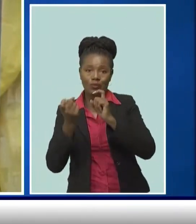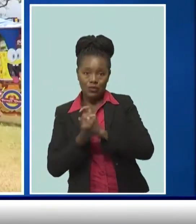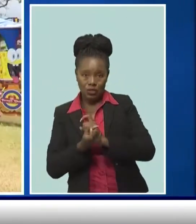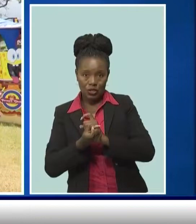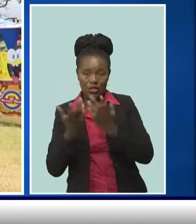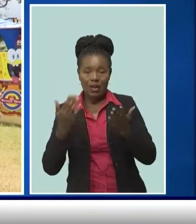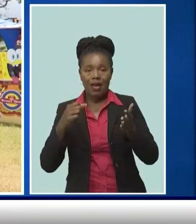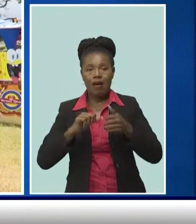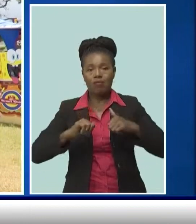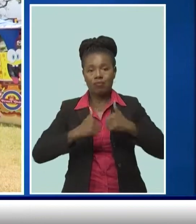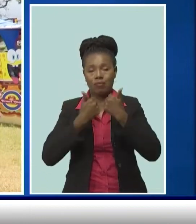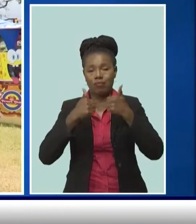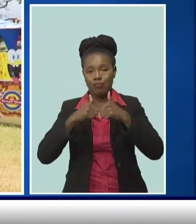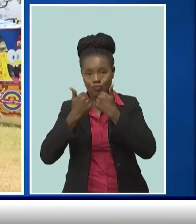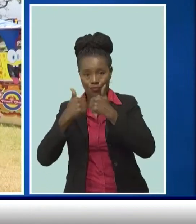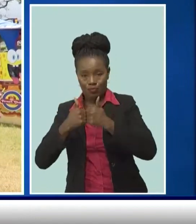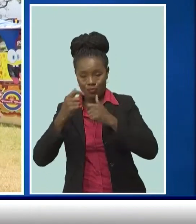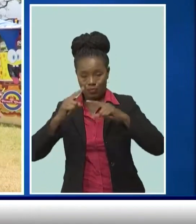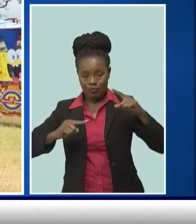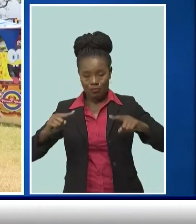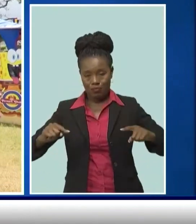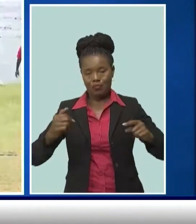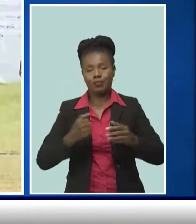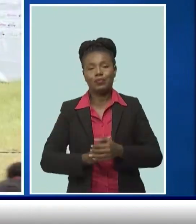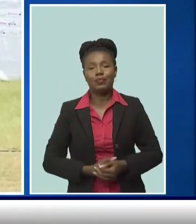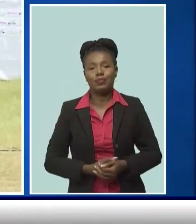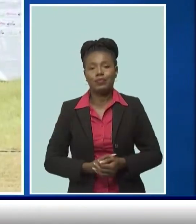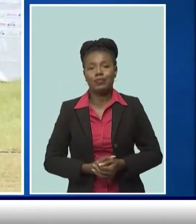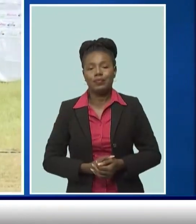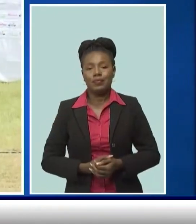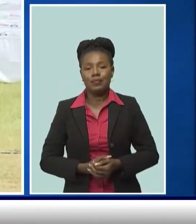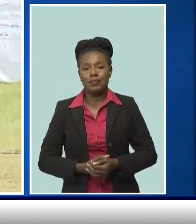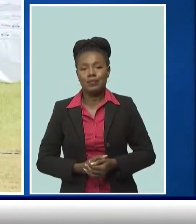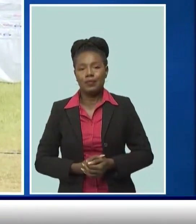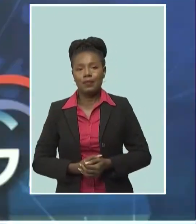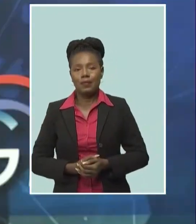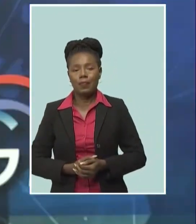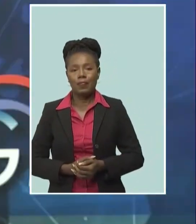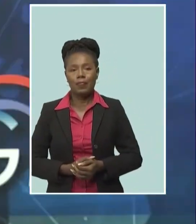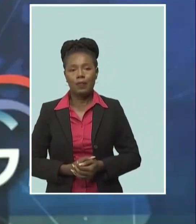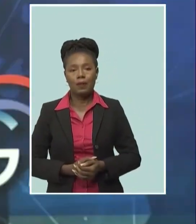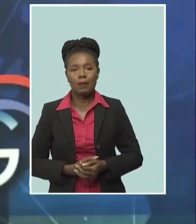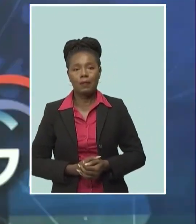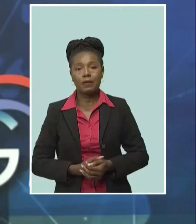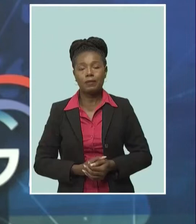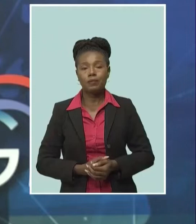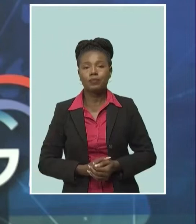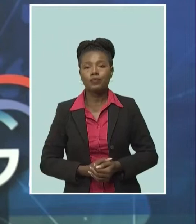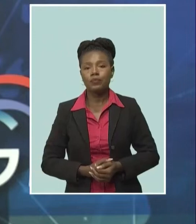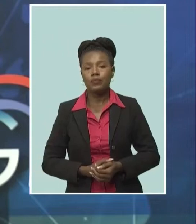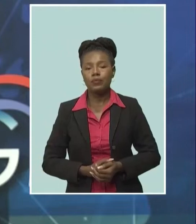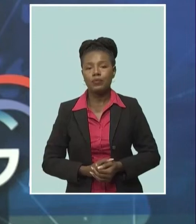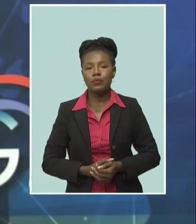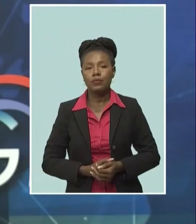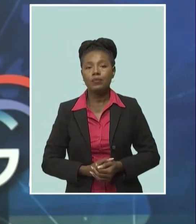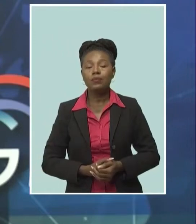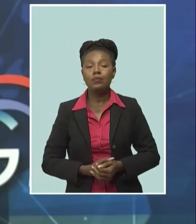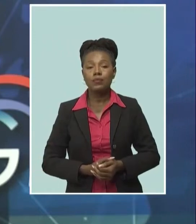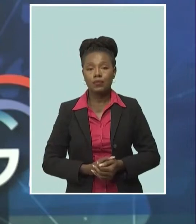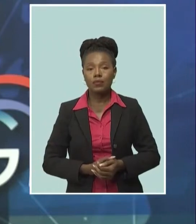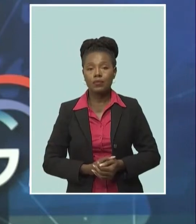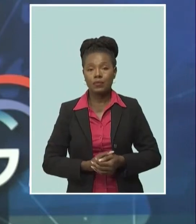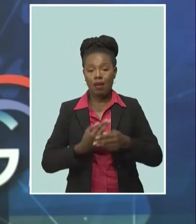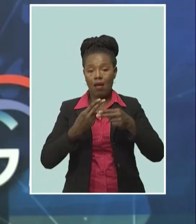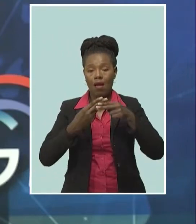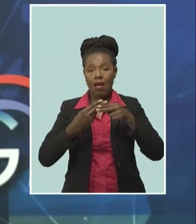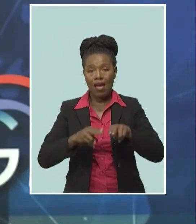off. Rihanna Phillips, CBC News. Thank you, Rihanna. Meanwhile, we hear that the egg